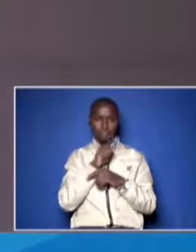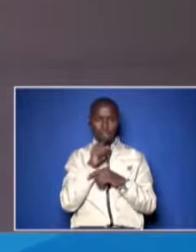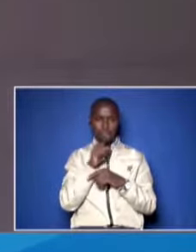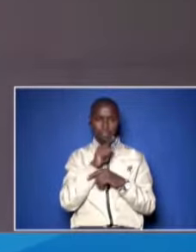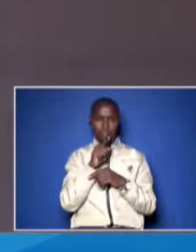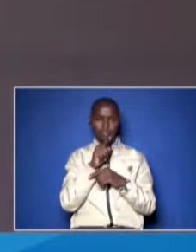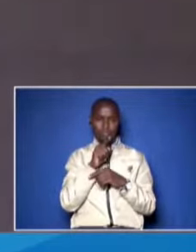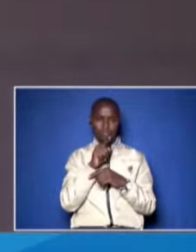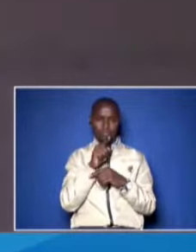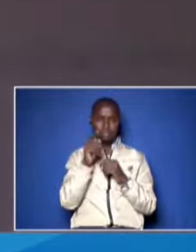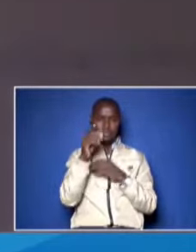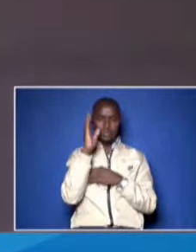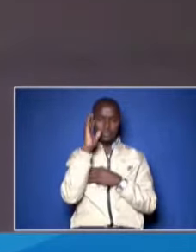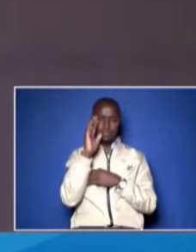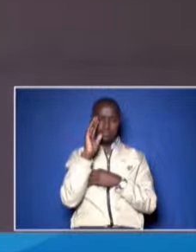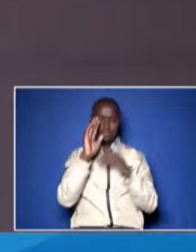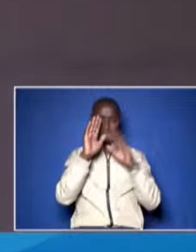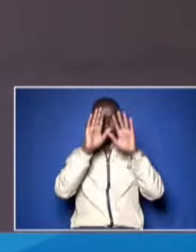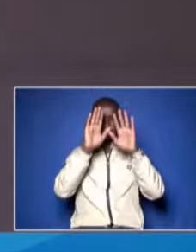wonderful holy